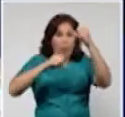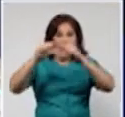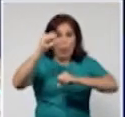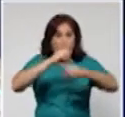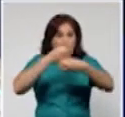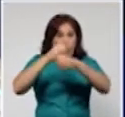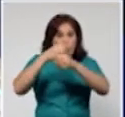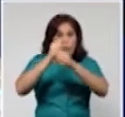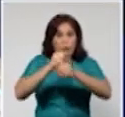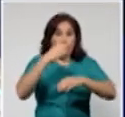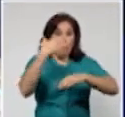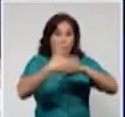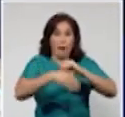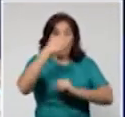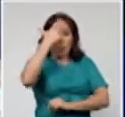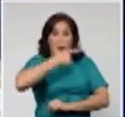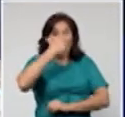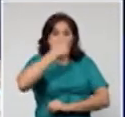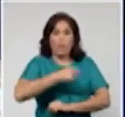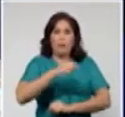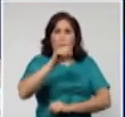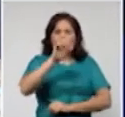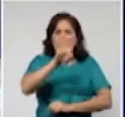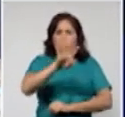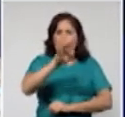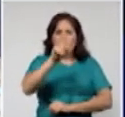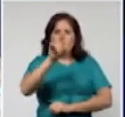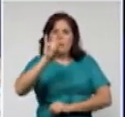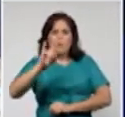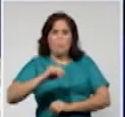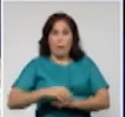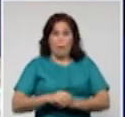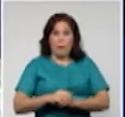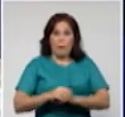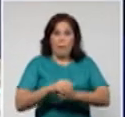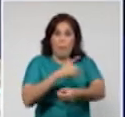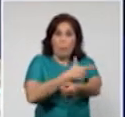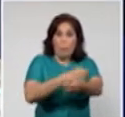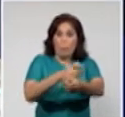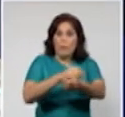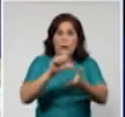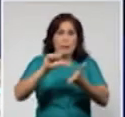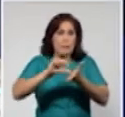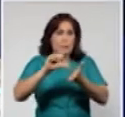796 in Villa Clara's Hygiene, Epidemiology and Microbiology Center,